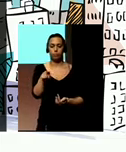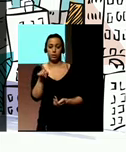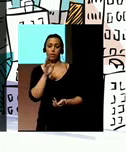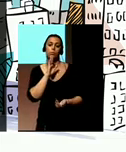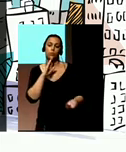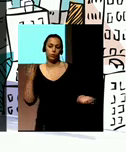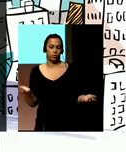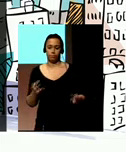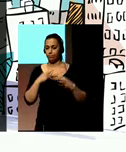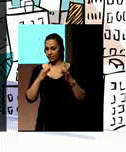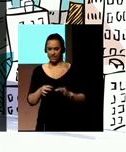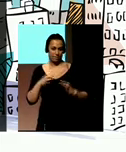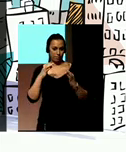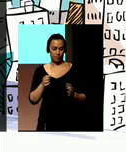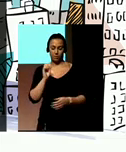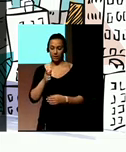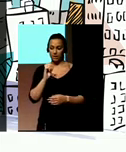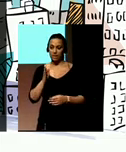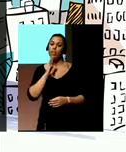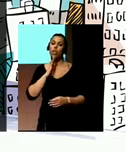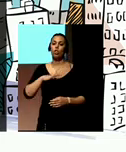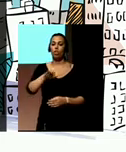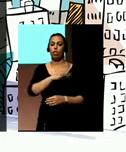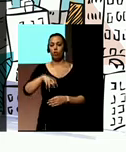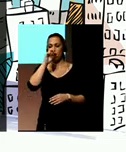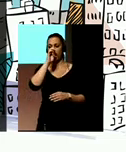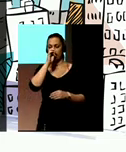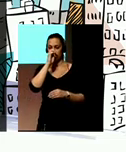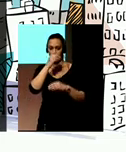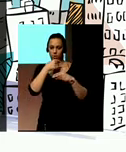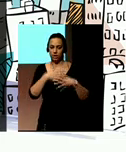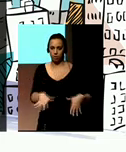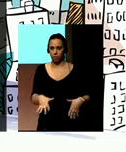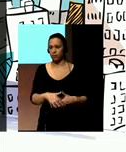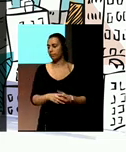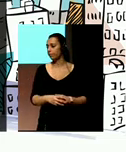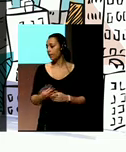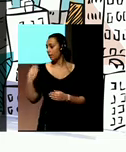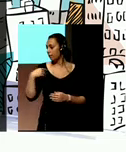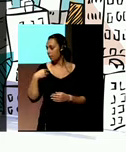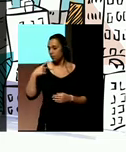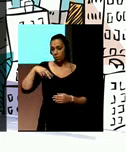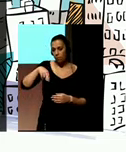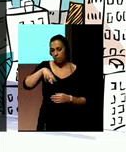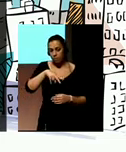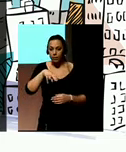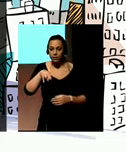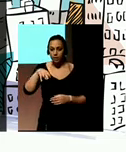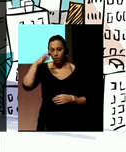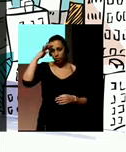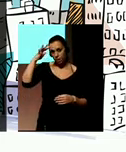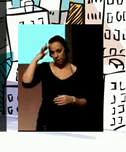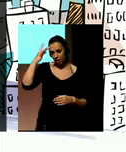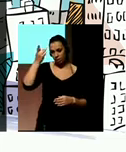Where do we walk when we visit some place? We go always through the historic center, and